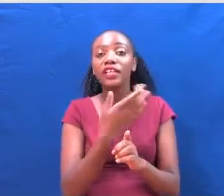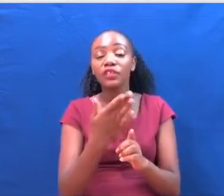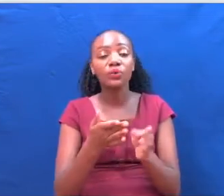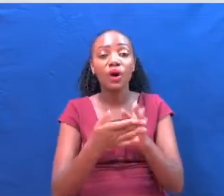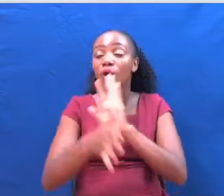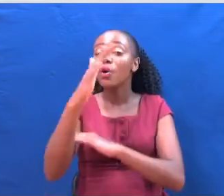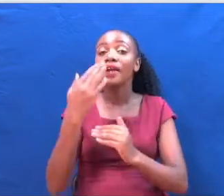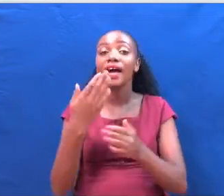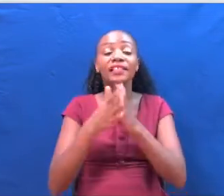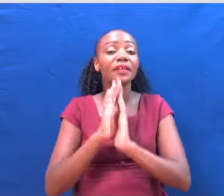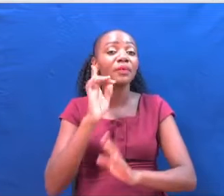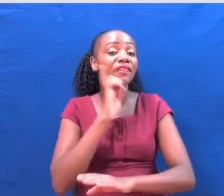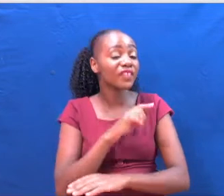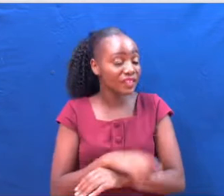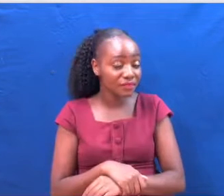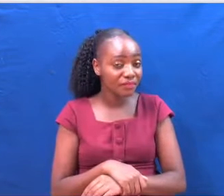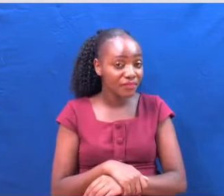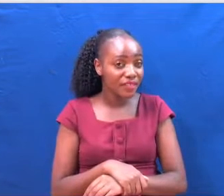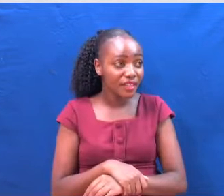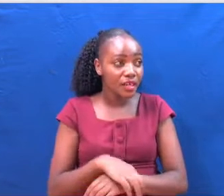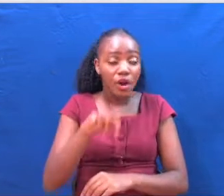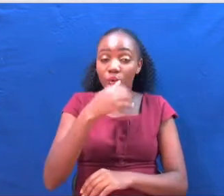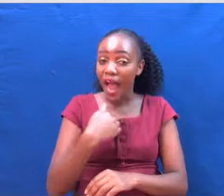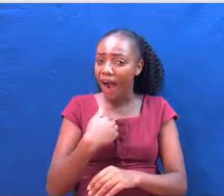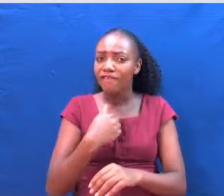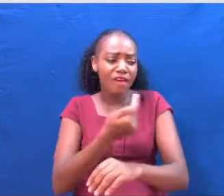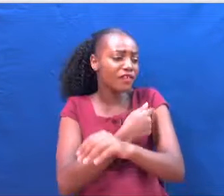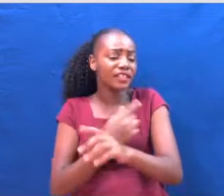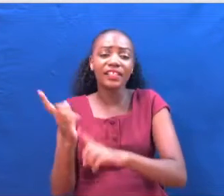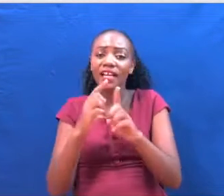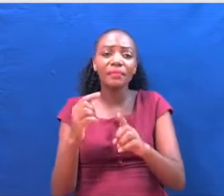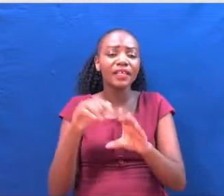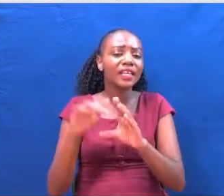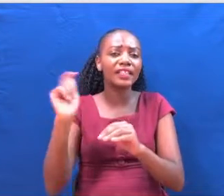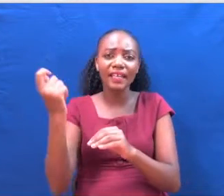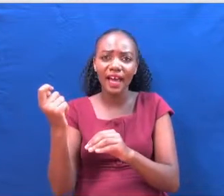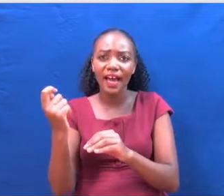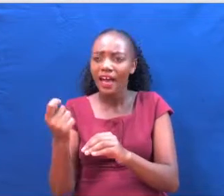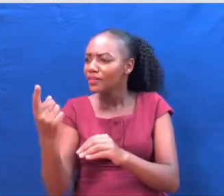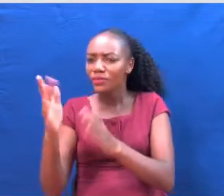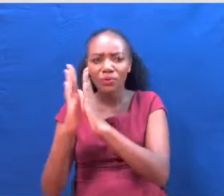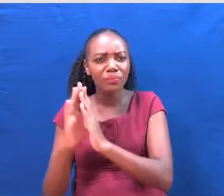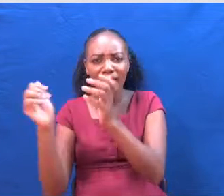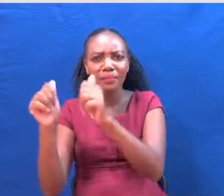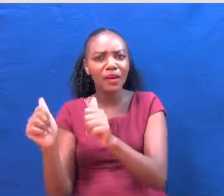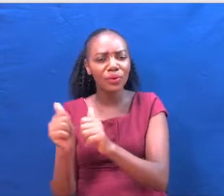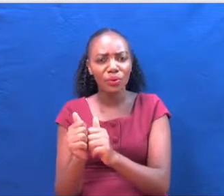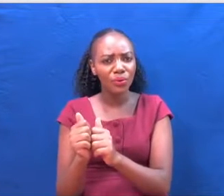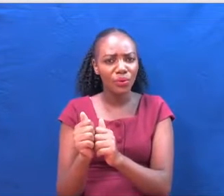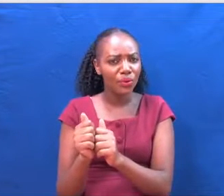answered. There is vaccines coming into Kenya. Why haven't you prayed so that you get vaccines